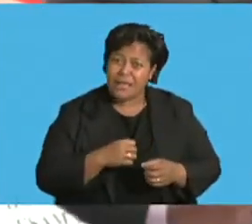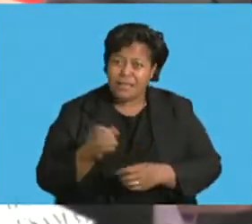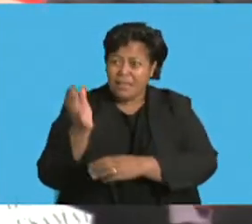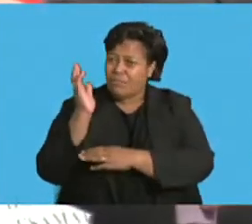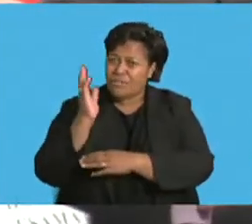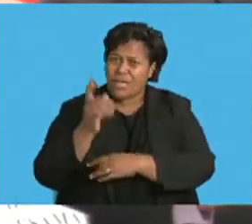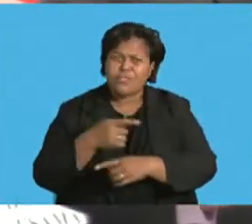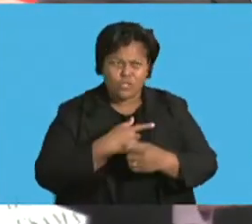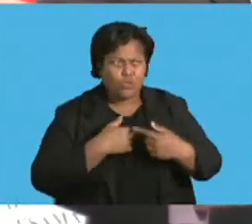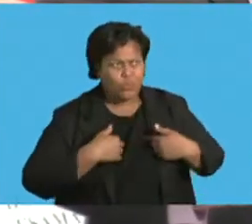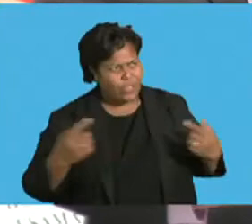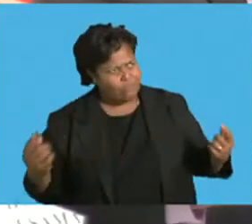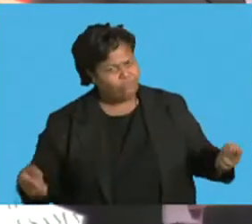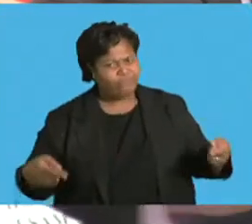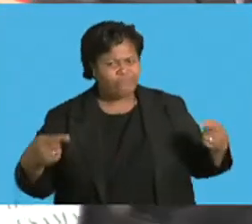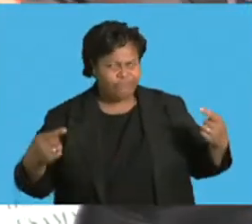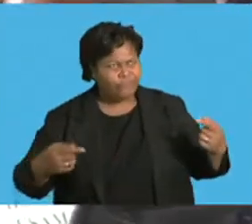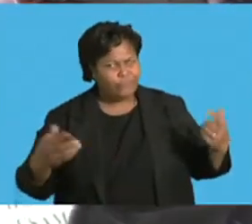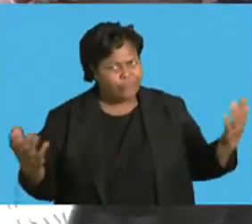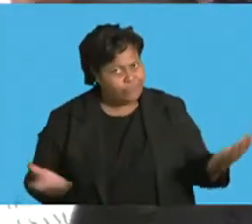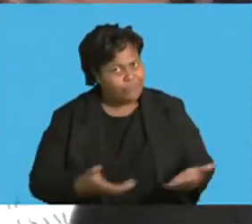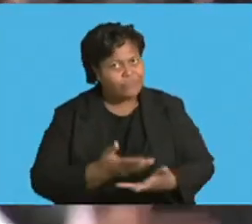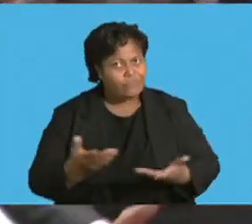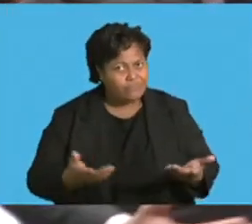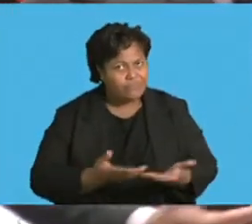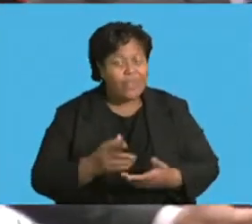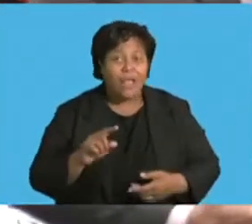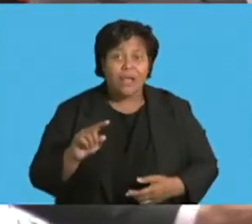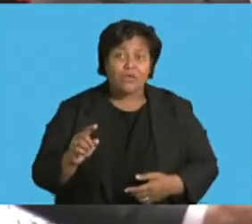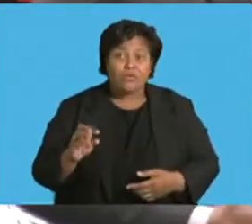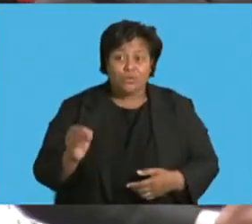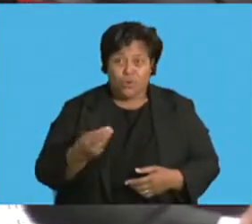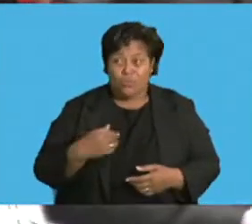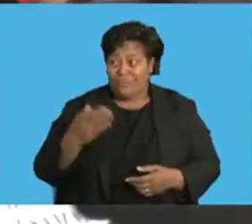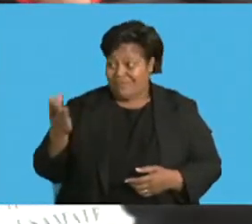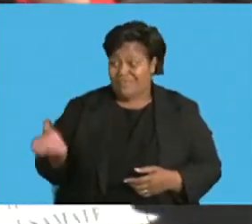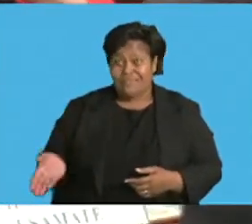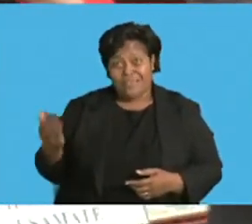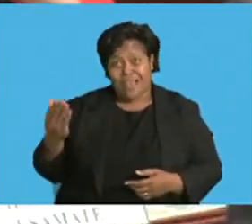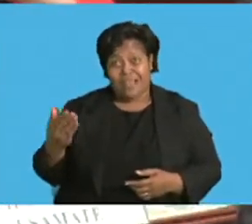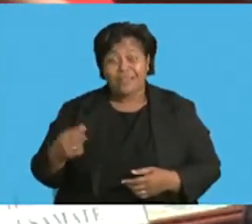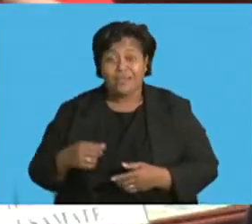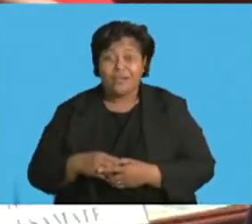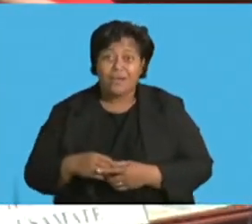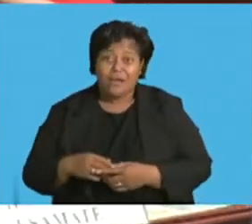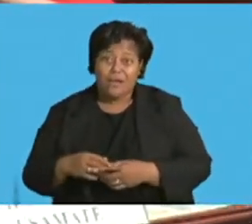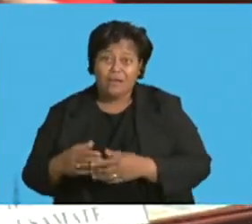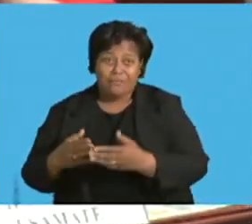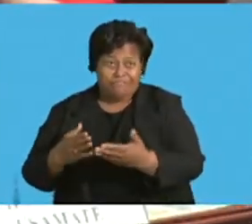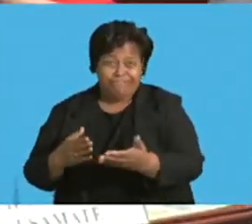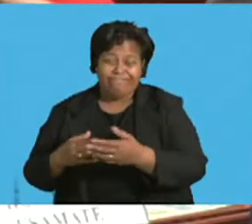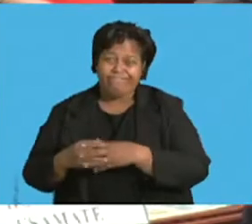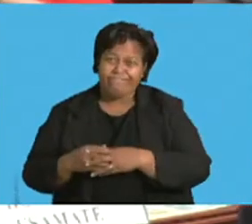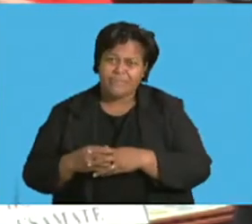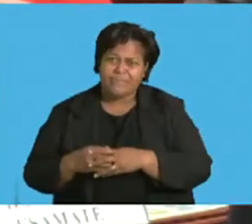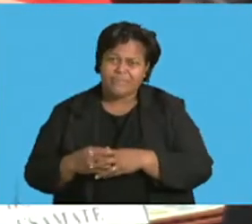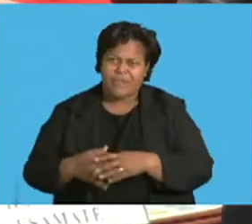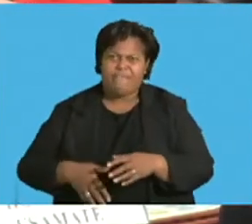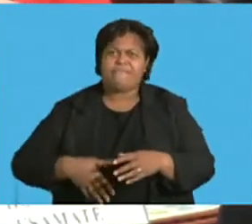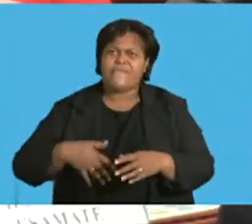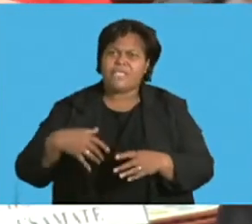those topics. So, this side of the House felt there was an important topic that needed to be